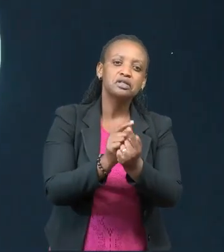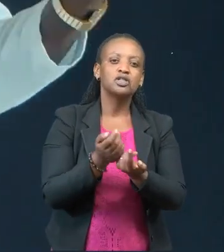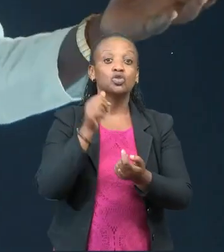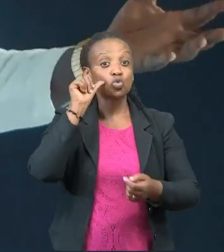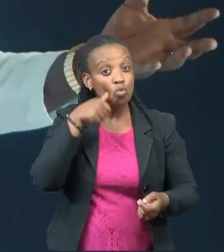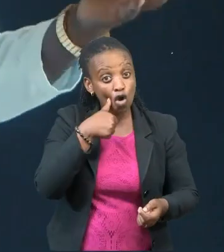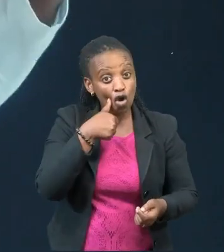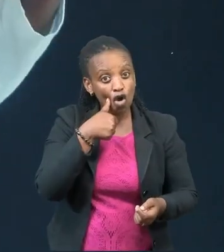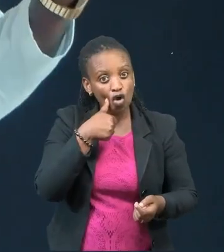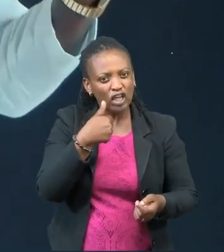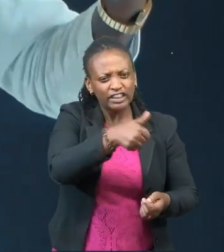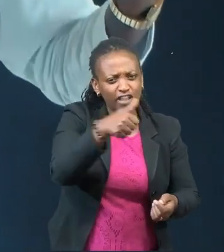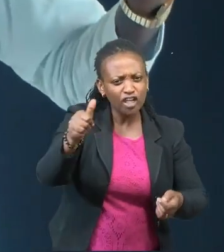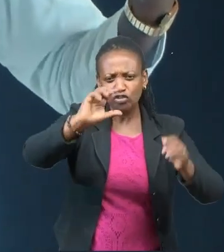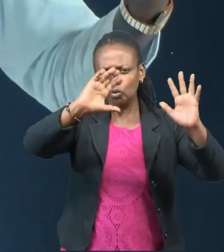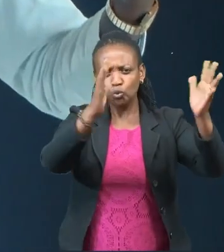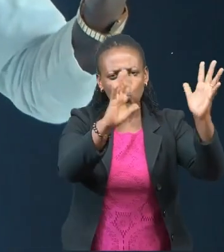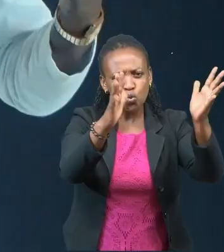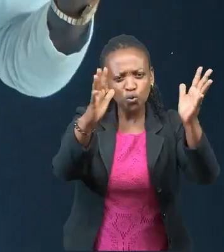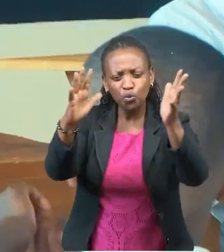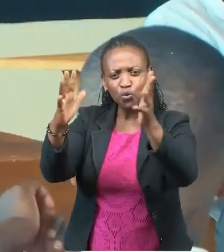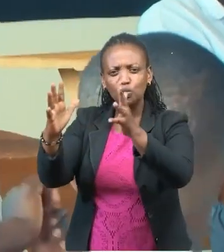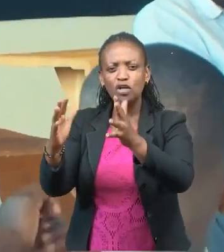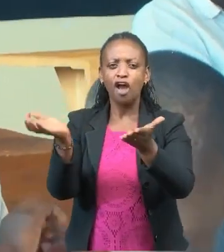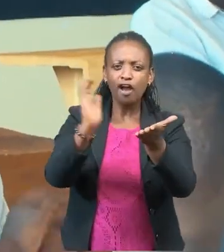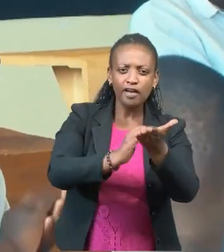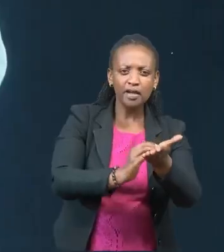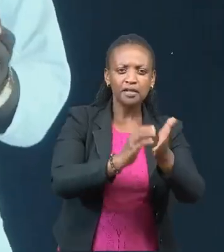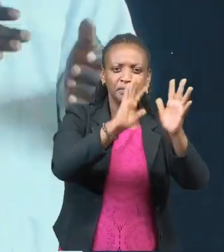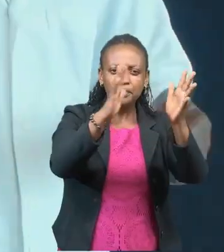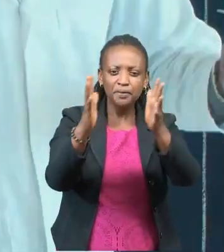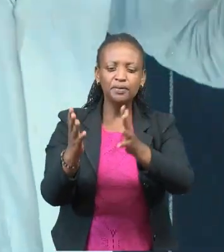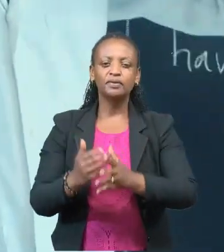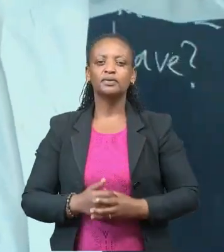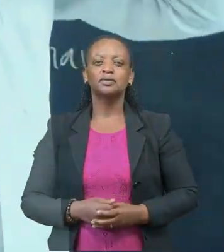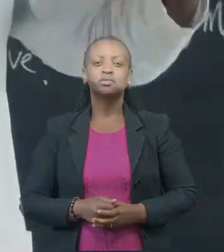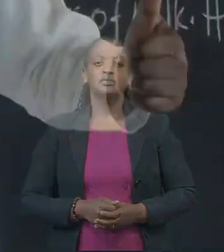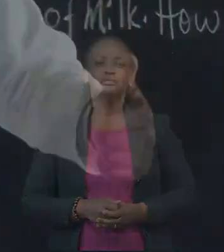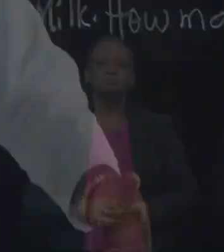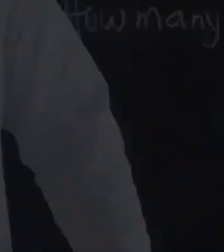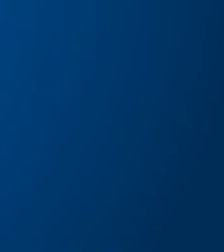again tomorrow. Can you clap for yourselves? Yeah. Clap again. See you